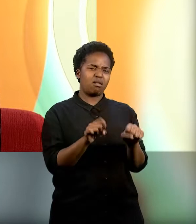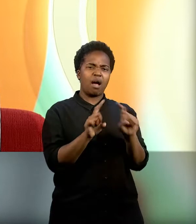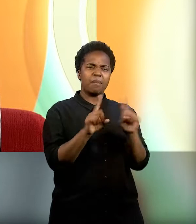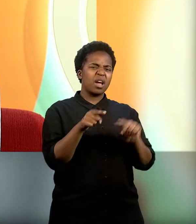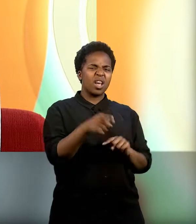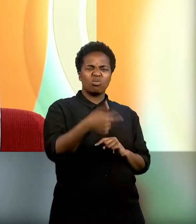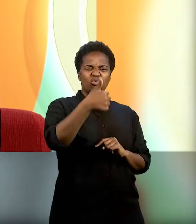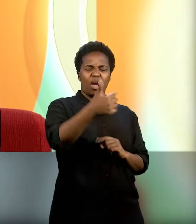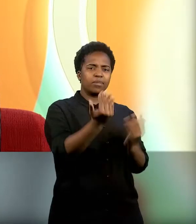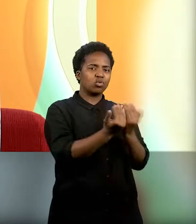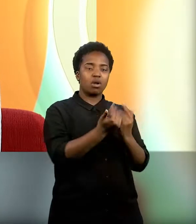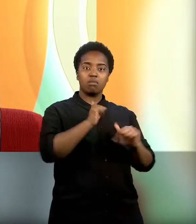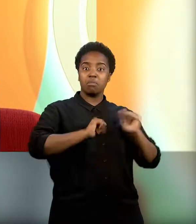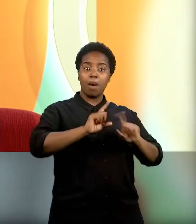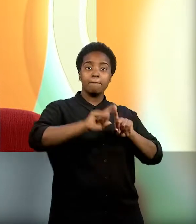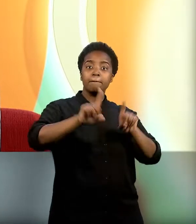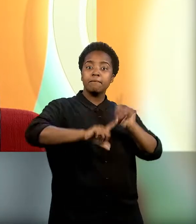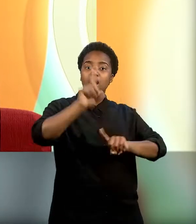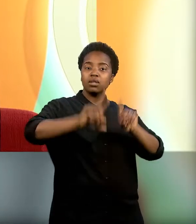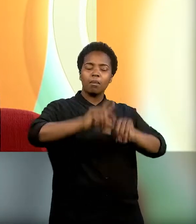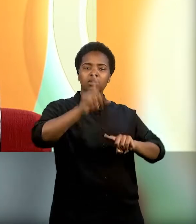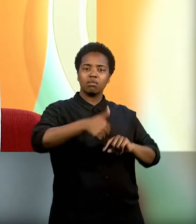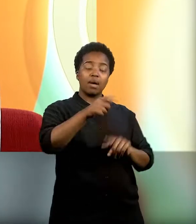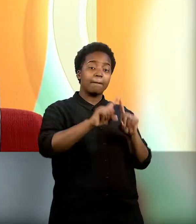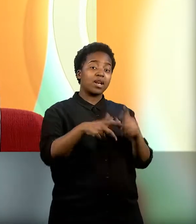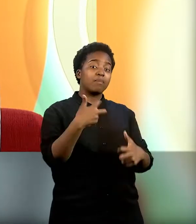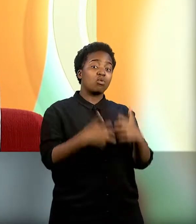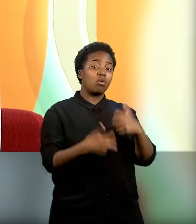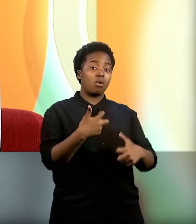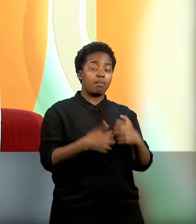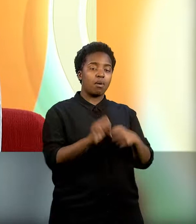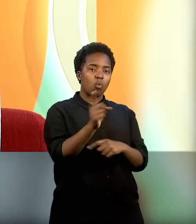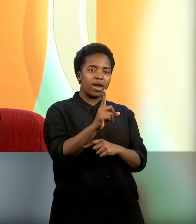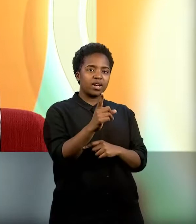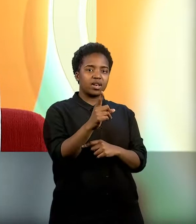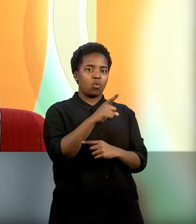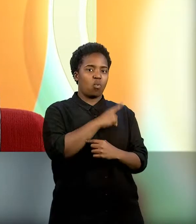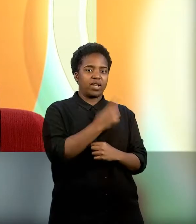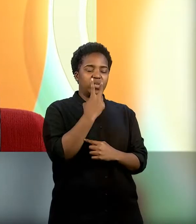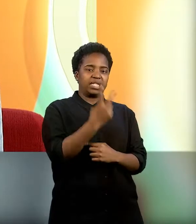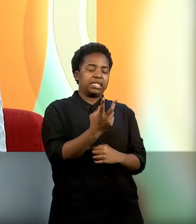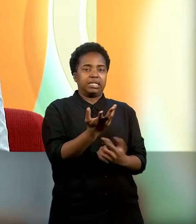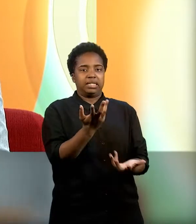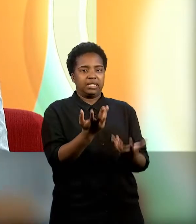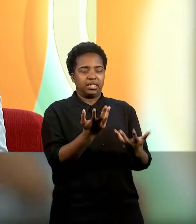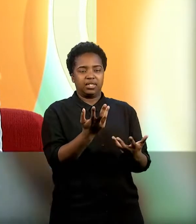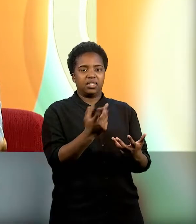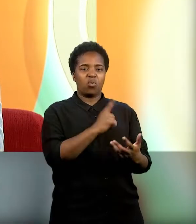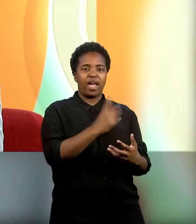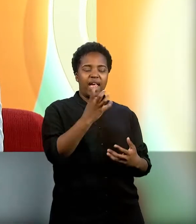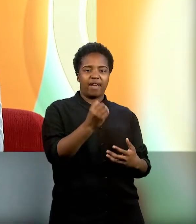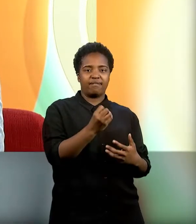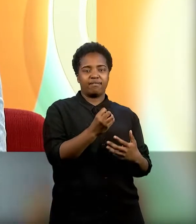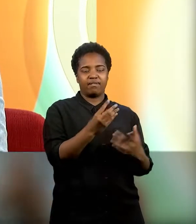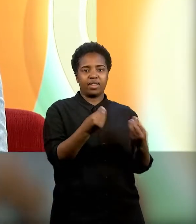but nevertheless yena na le right le ko sekolong na performa right, but problem eno ba gore go ila bona o nna gole